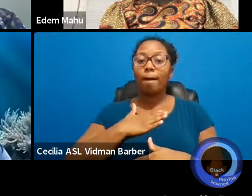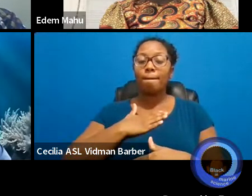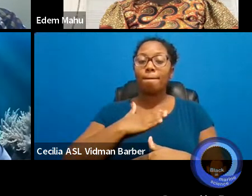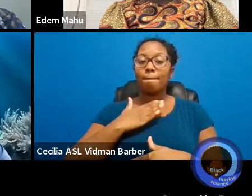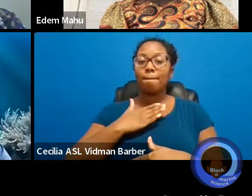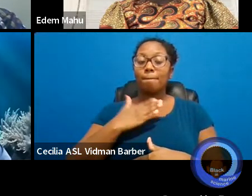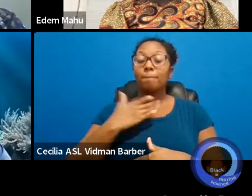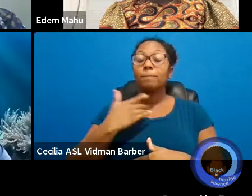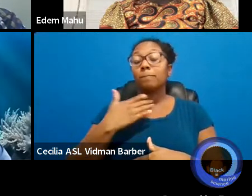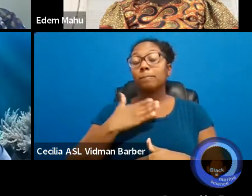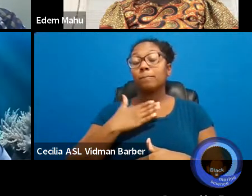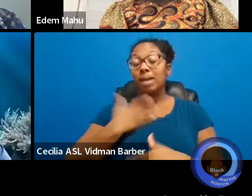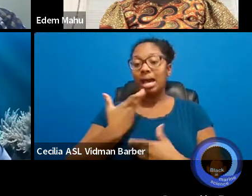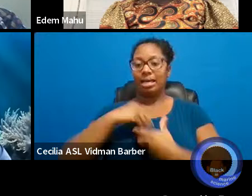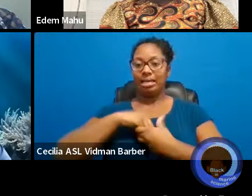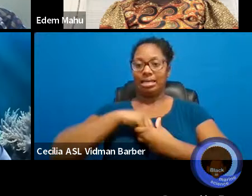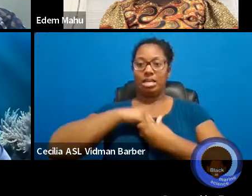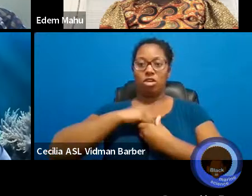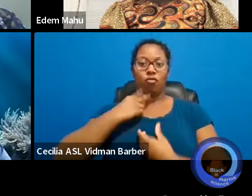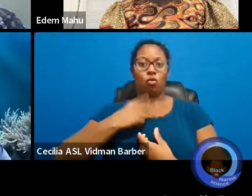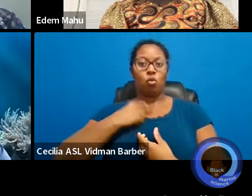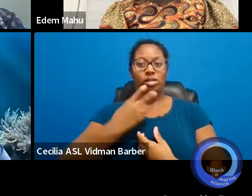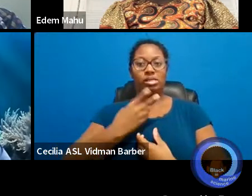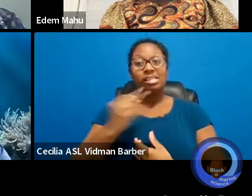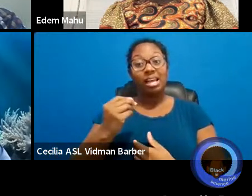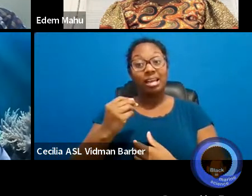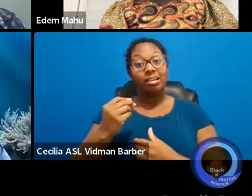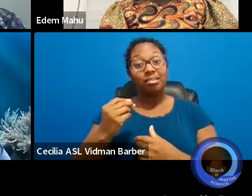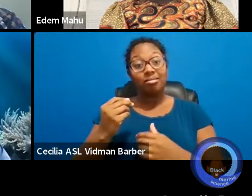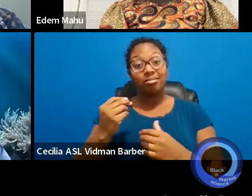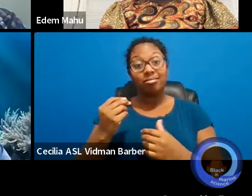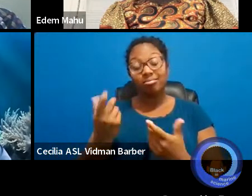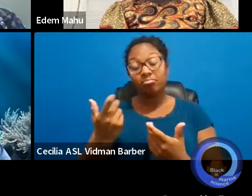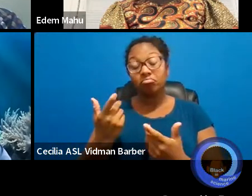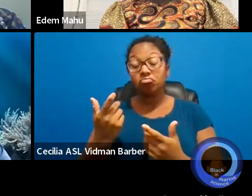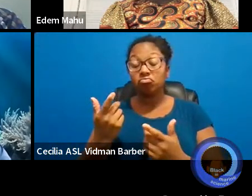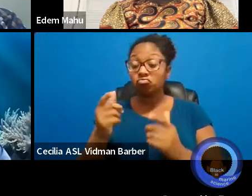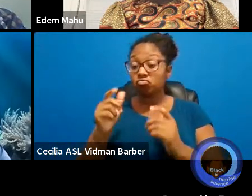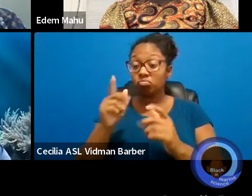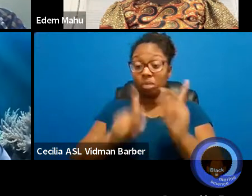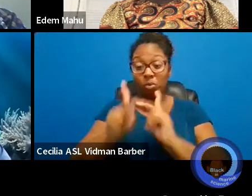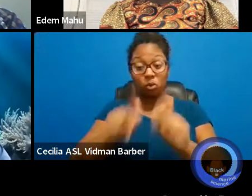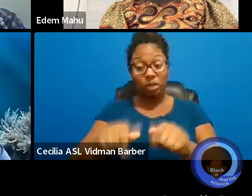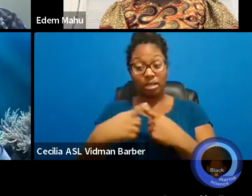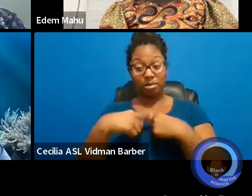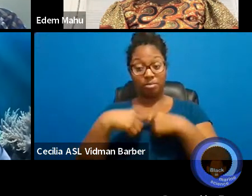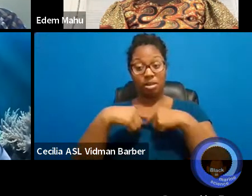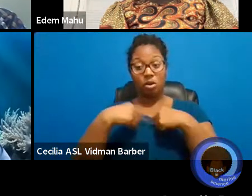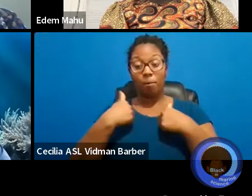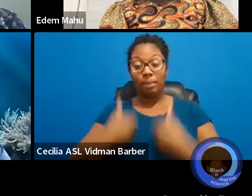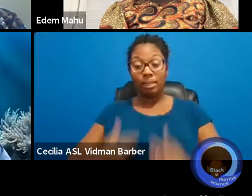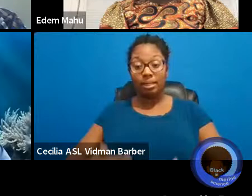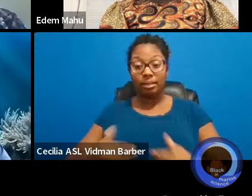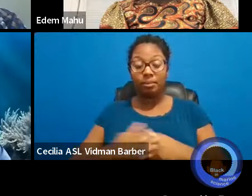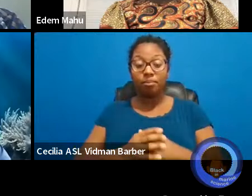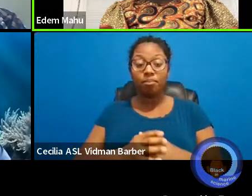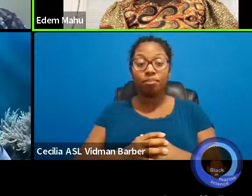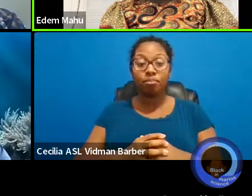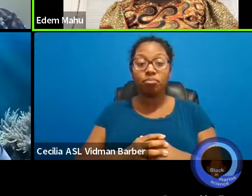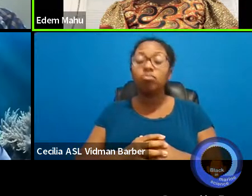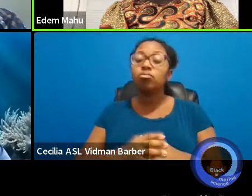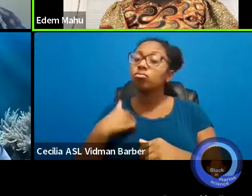also collaborative. And with regards to the work I do, I involve a lot with